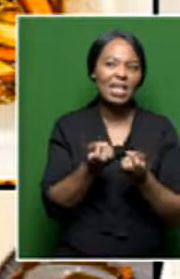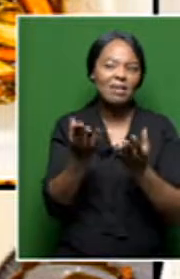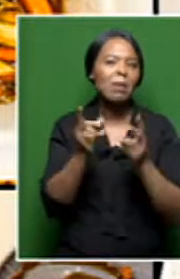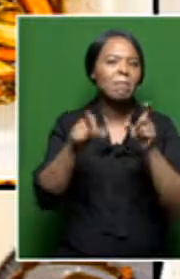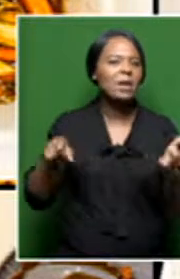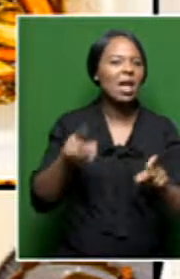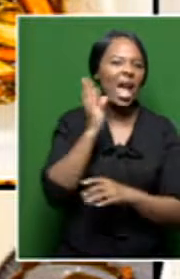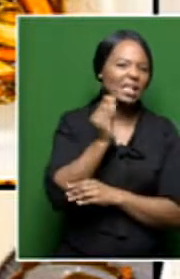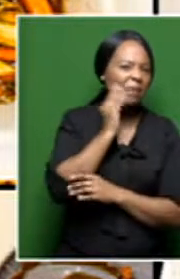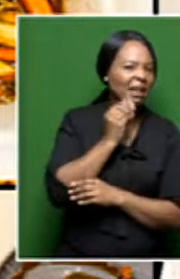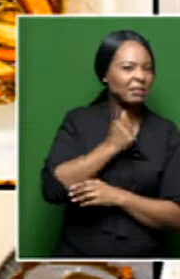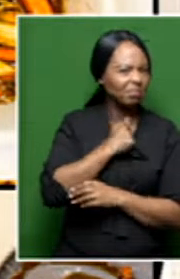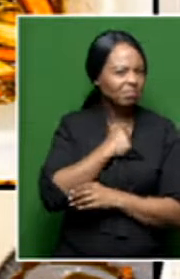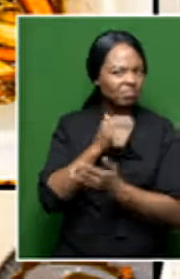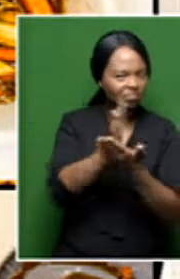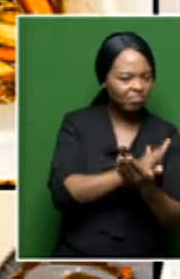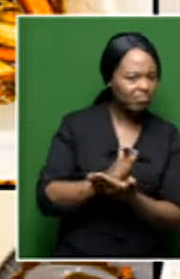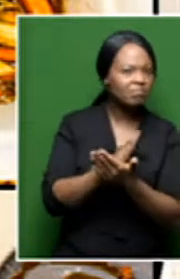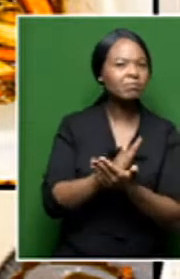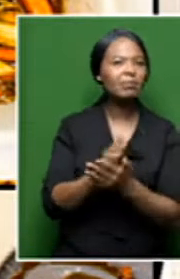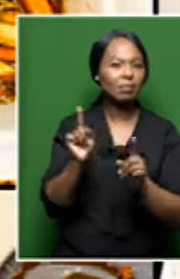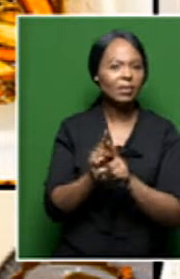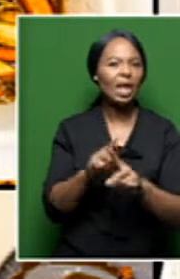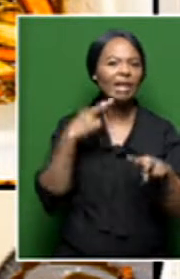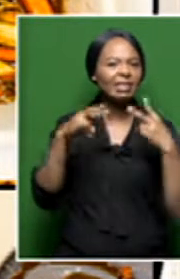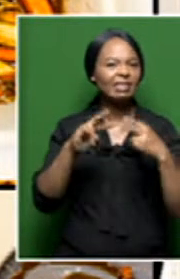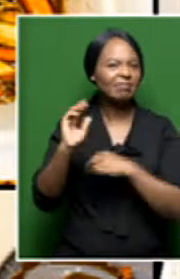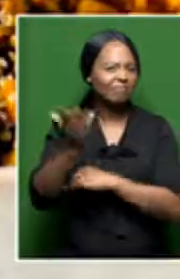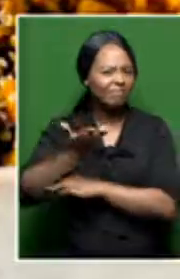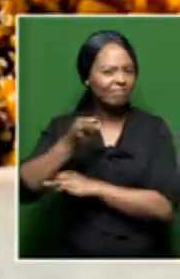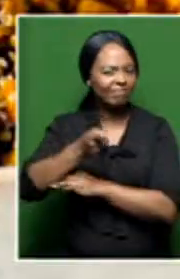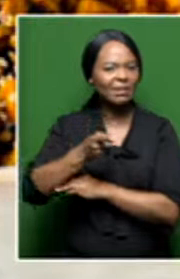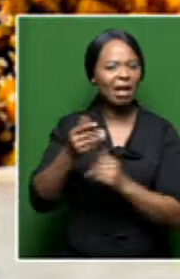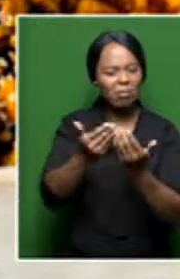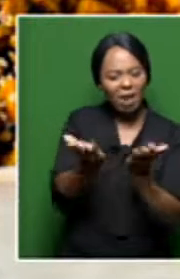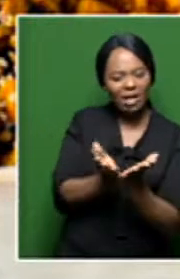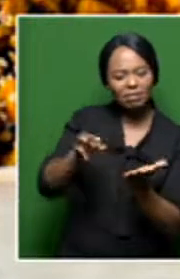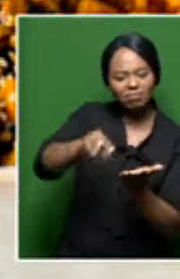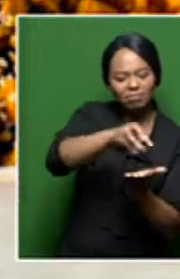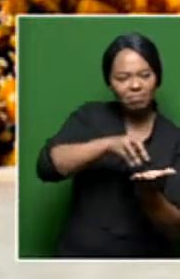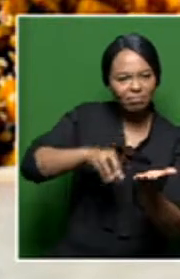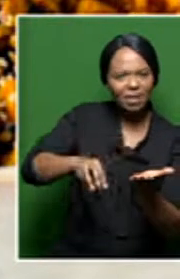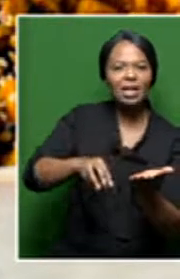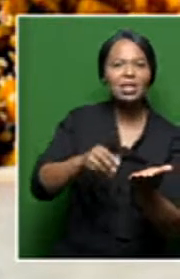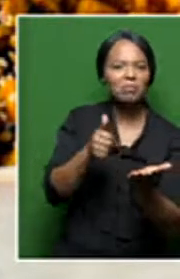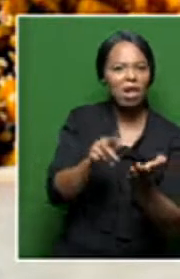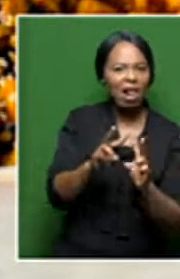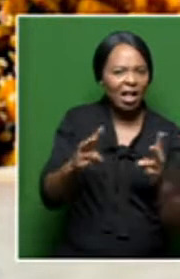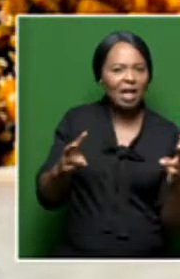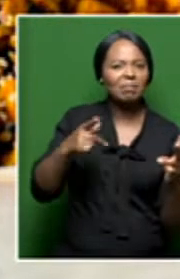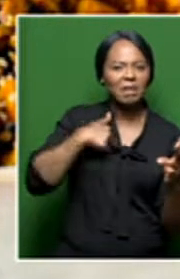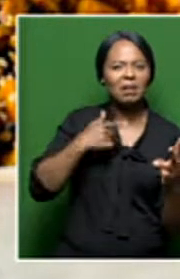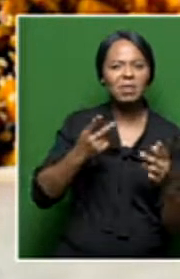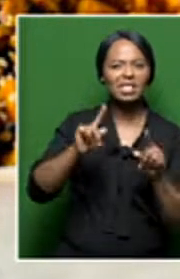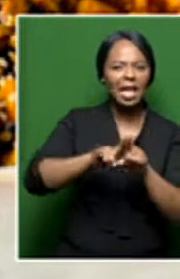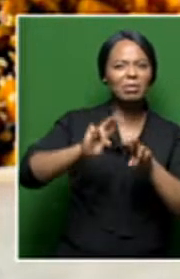experience. Fine dining, I really love it. I love the art of plating. I love having people around the